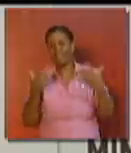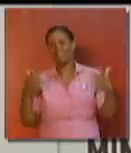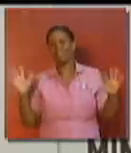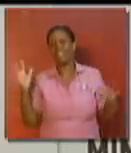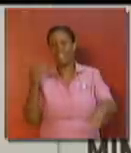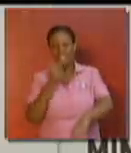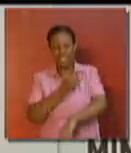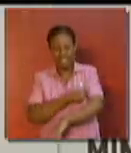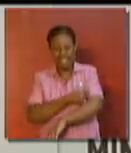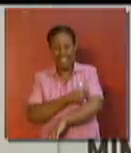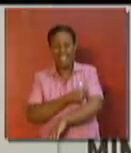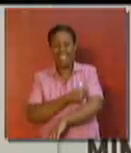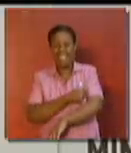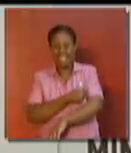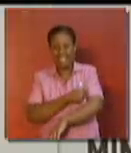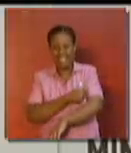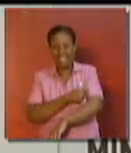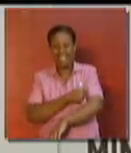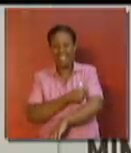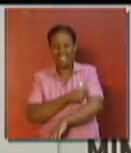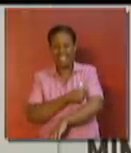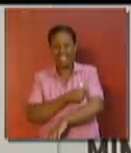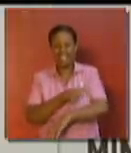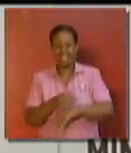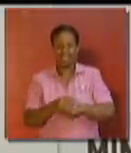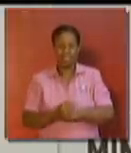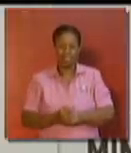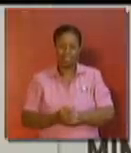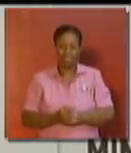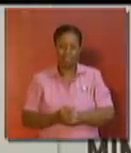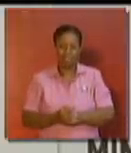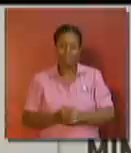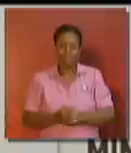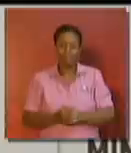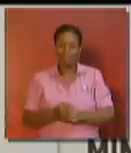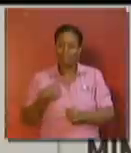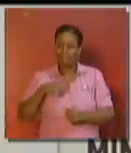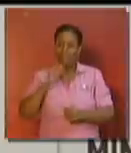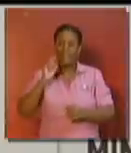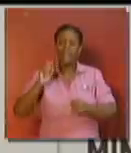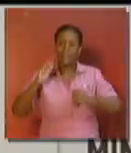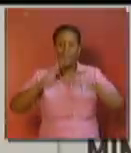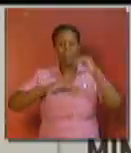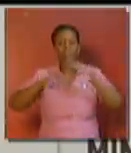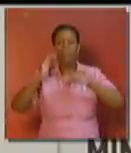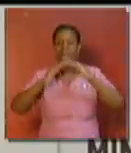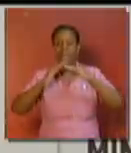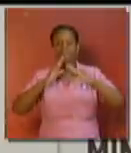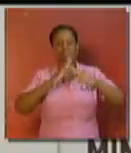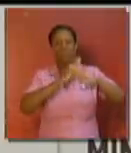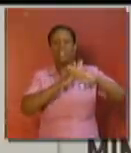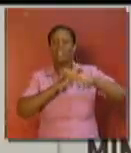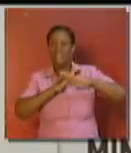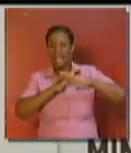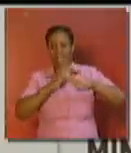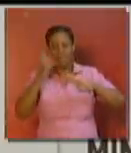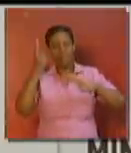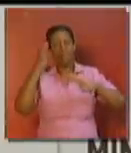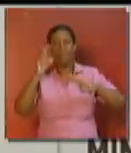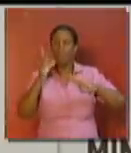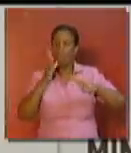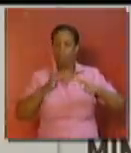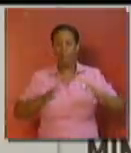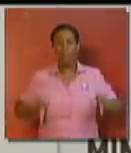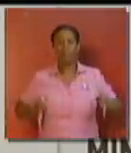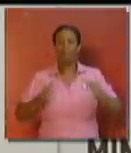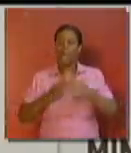virus. We need to build that protective barrier around our pregnant women, around our breastfeeding women, around